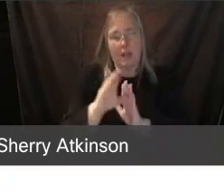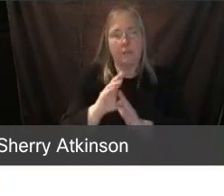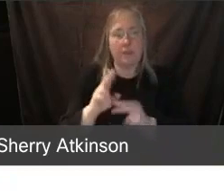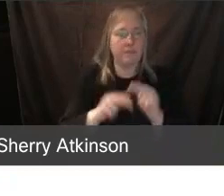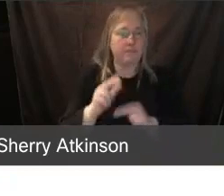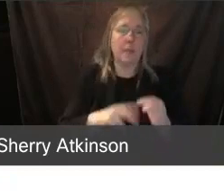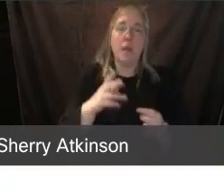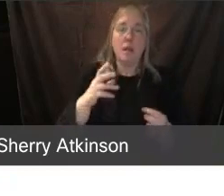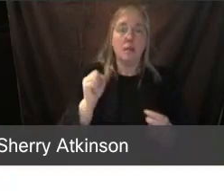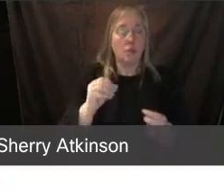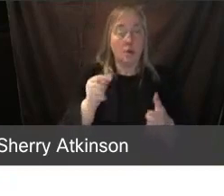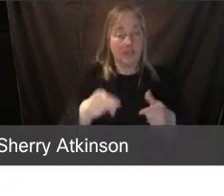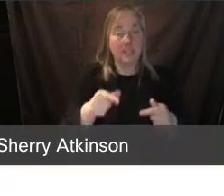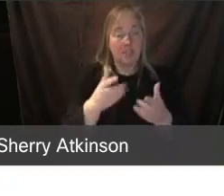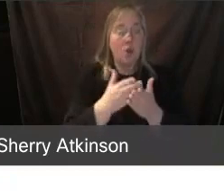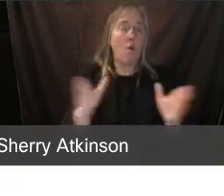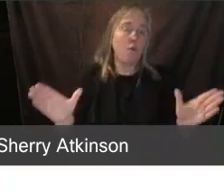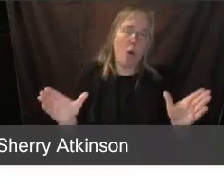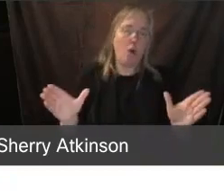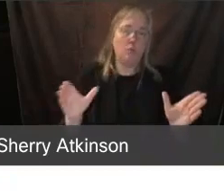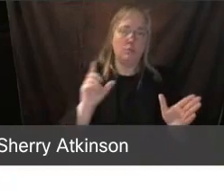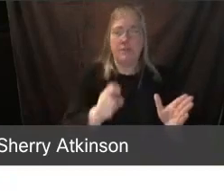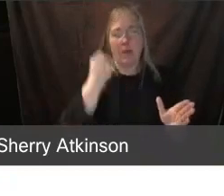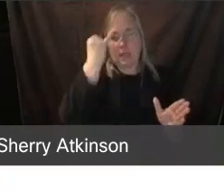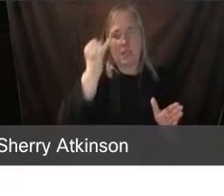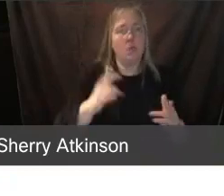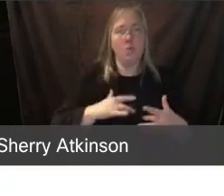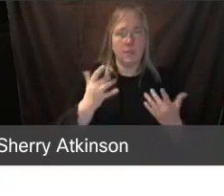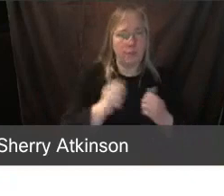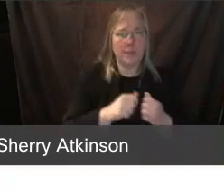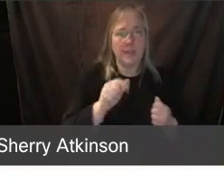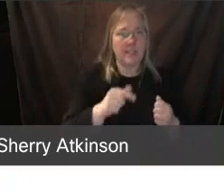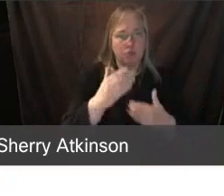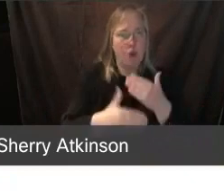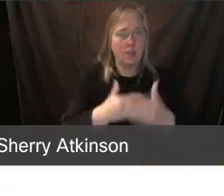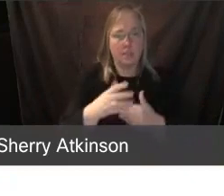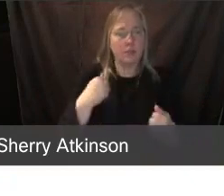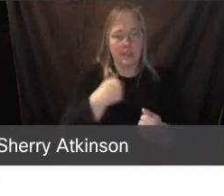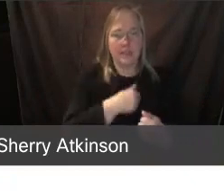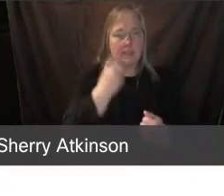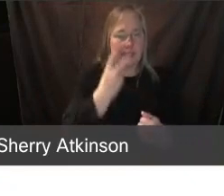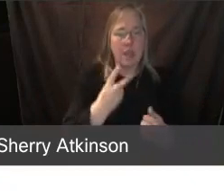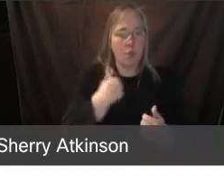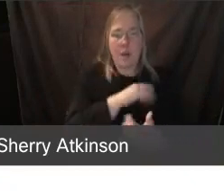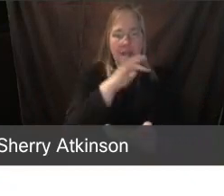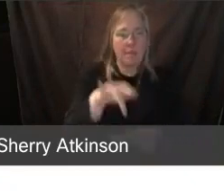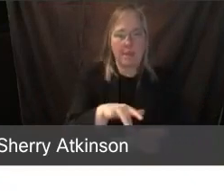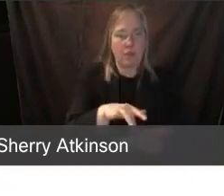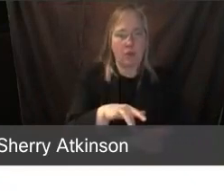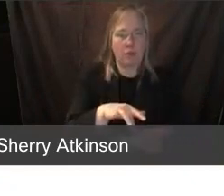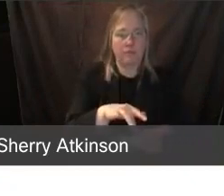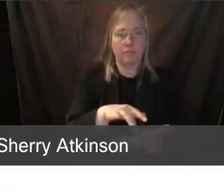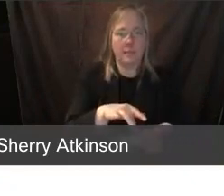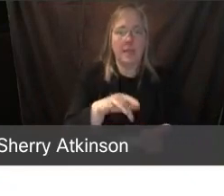an overall, give you an idea where we are in the process. You see we're in that scenario, the right smack in the middle is the scenario